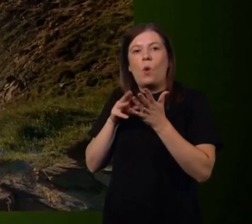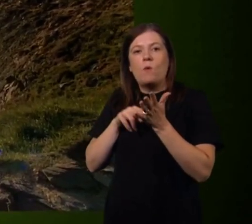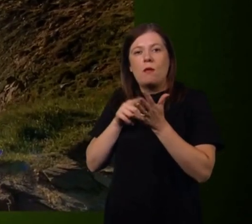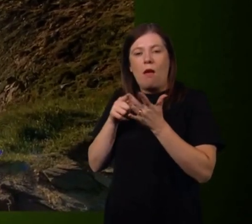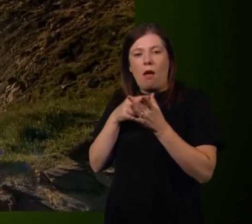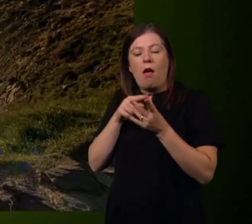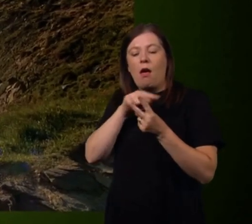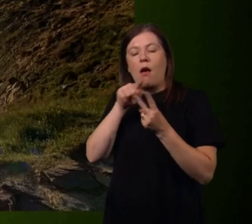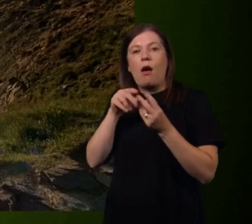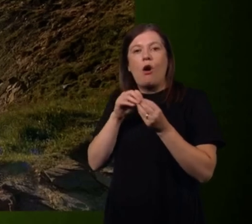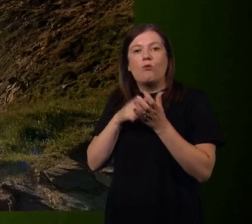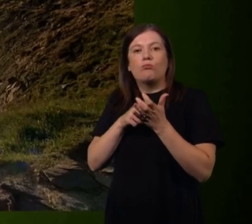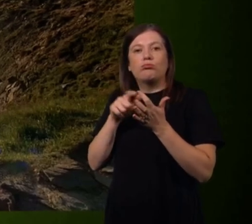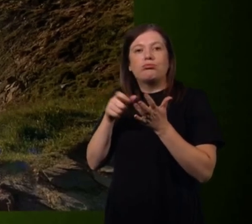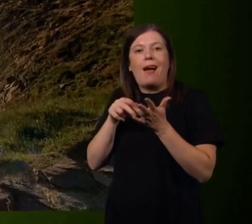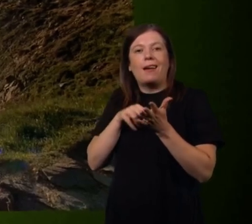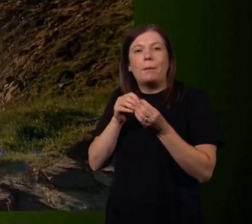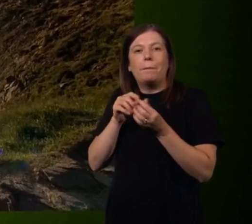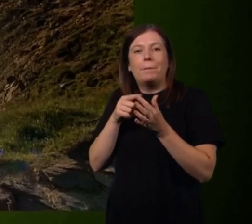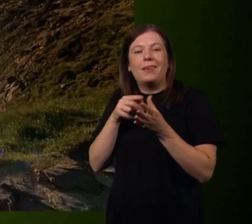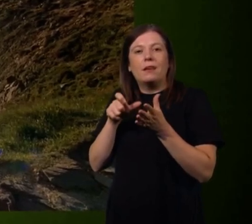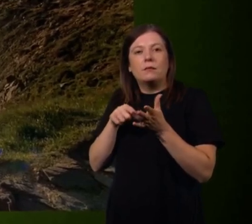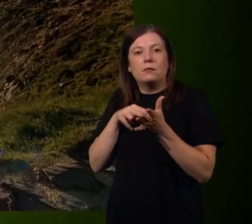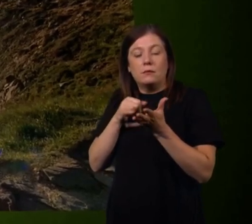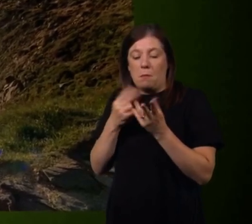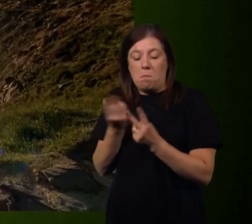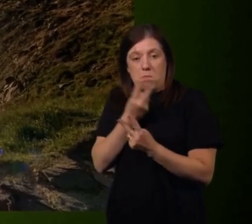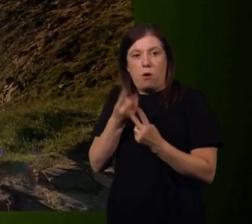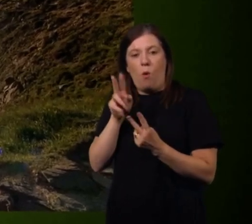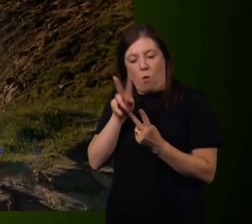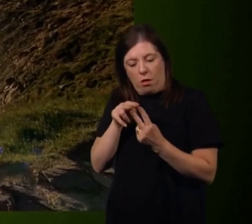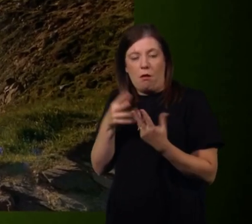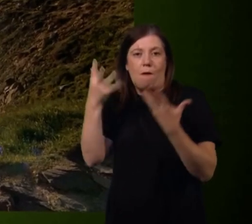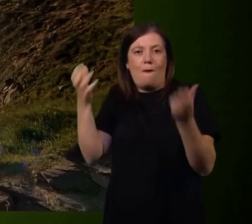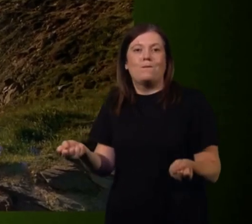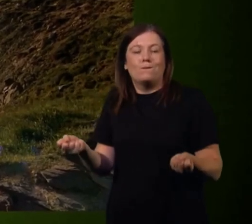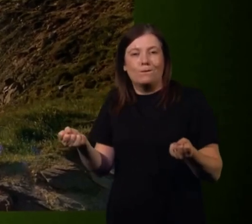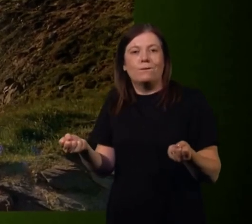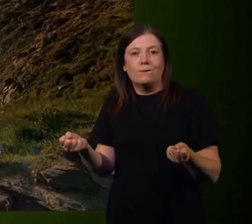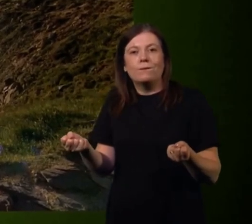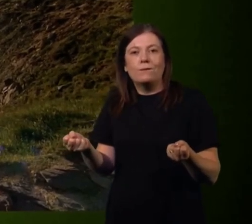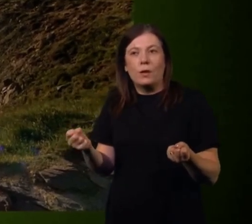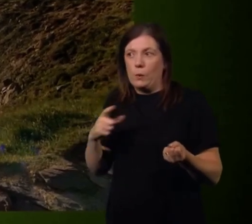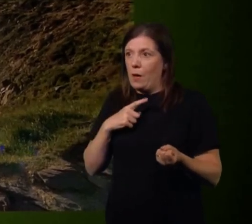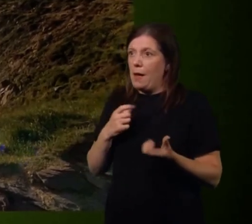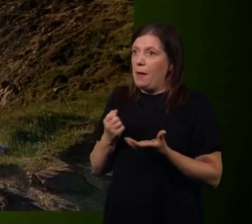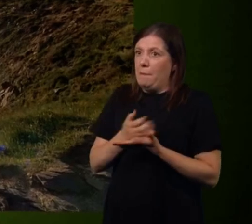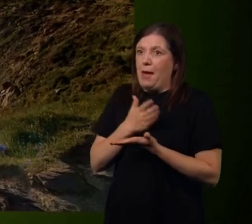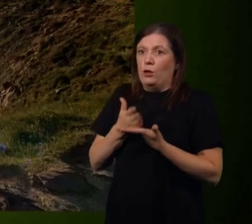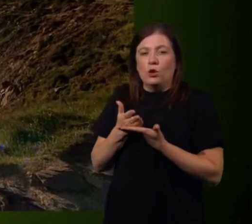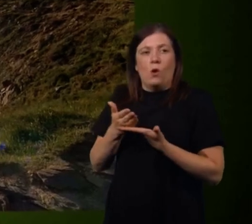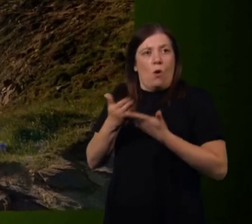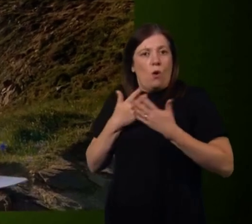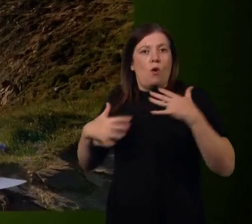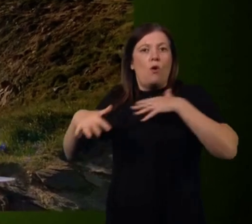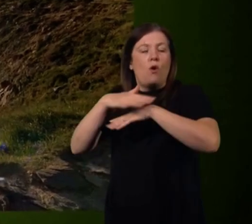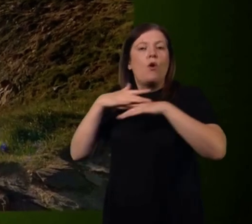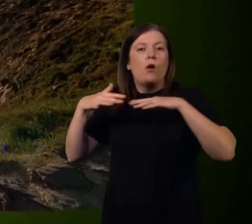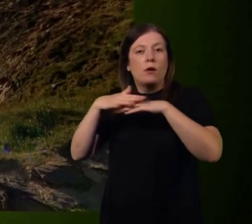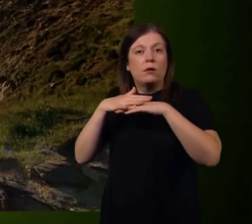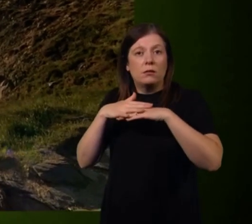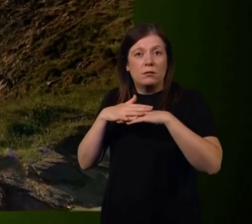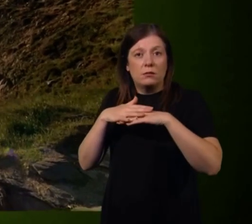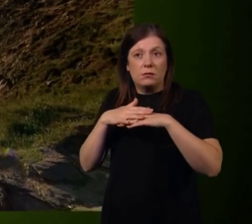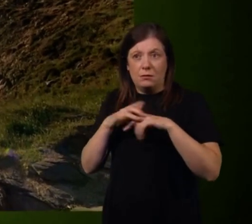really punching above its weight in tackling the light pollution around these nature reserves. Of course, it benefits the wildlife, but it's great